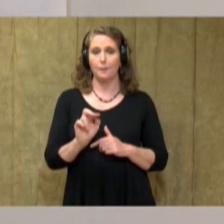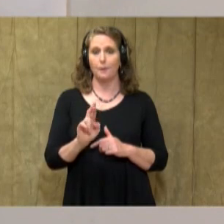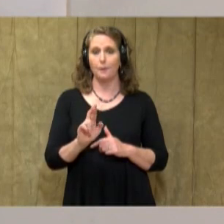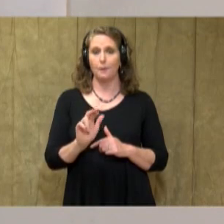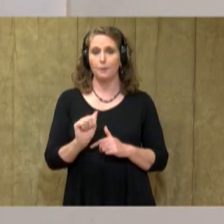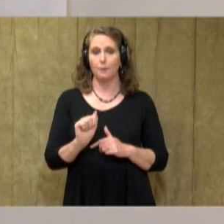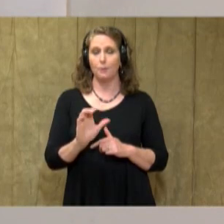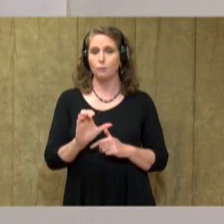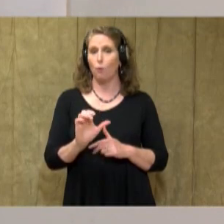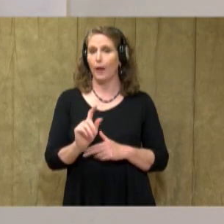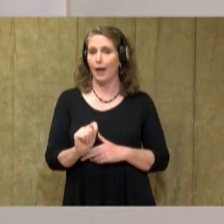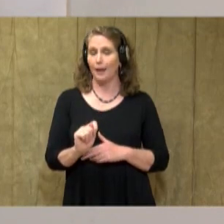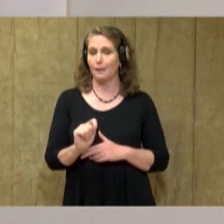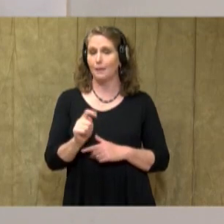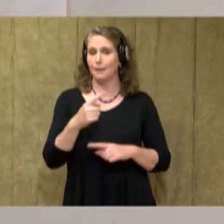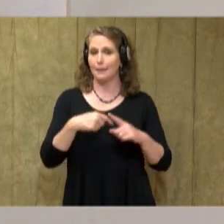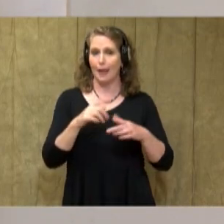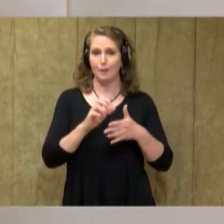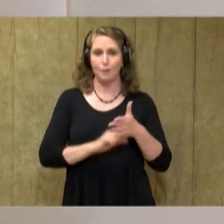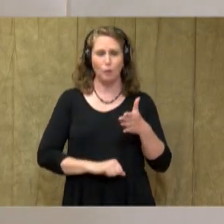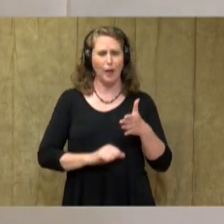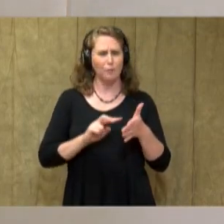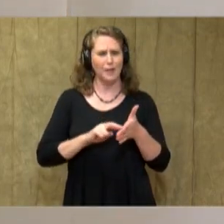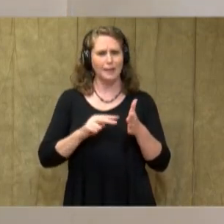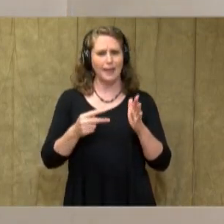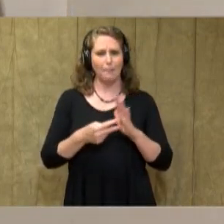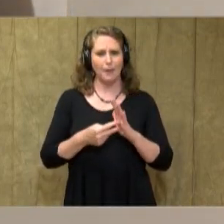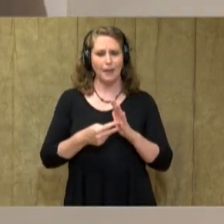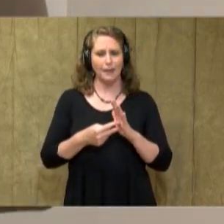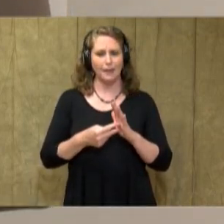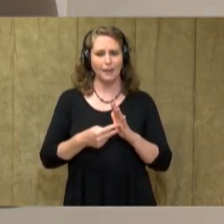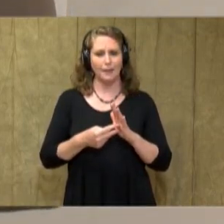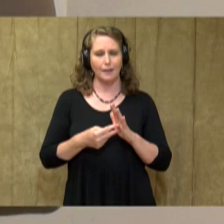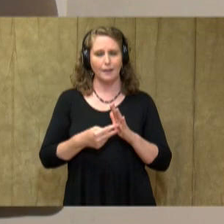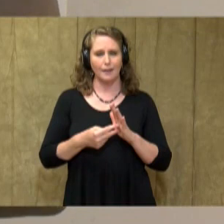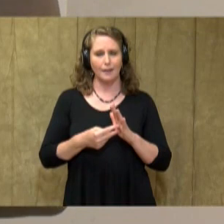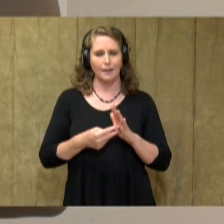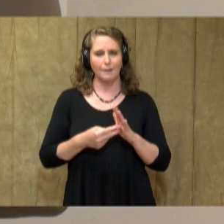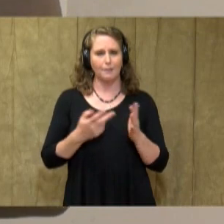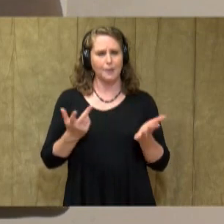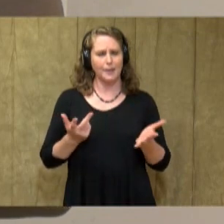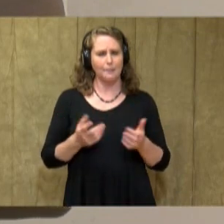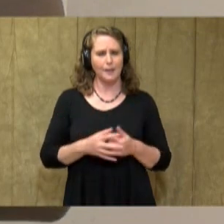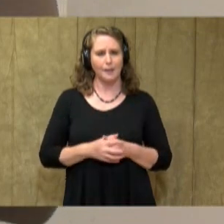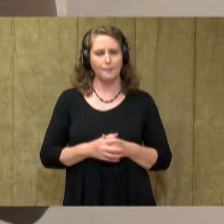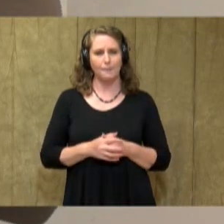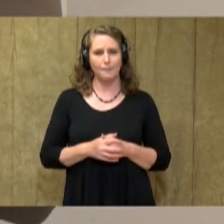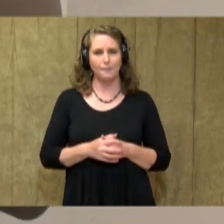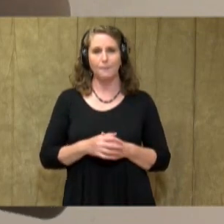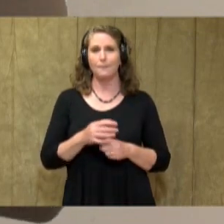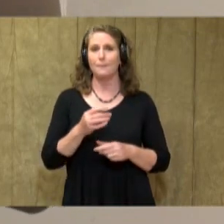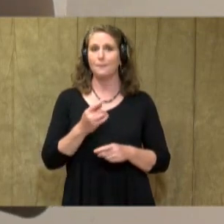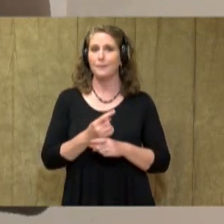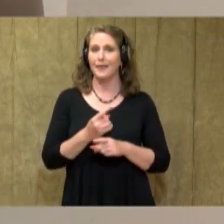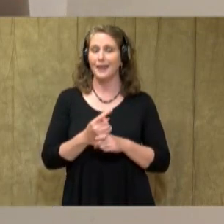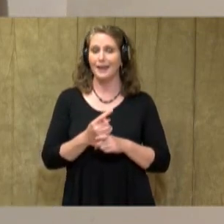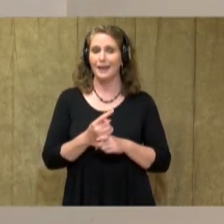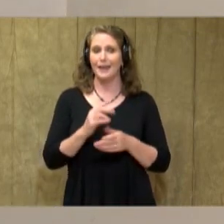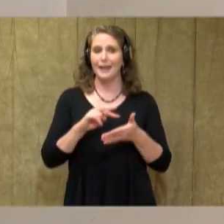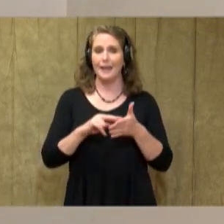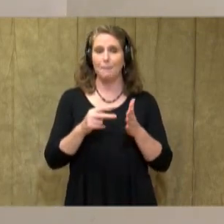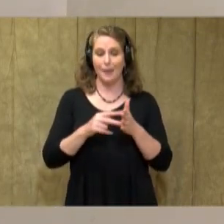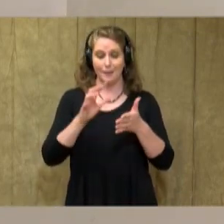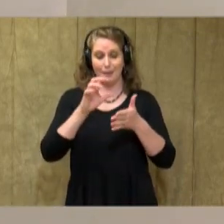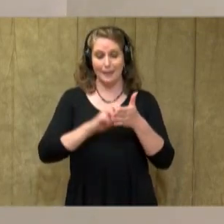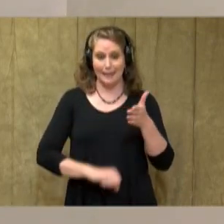So what does it actually mean to subtract when we subtract something? That's right, it means to take